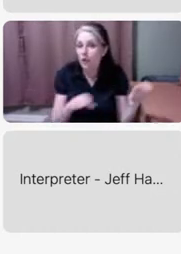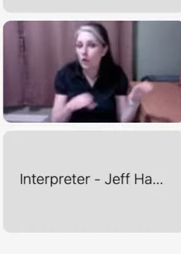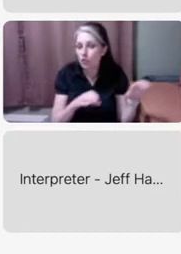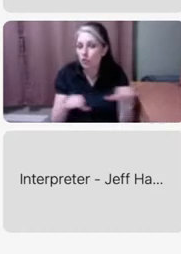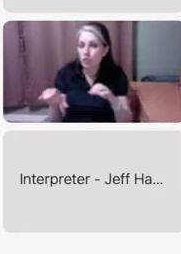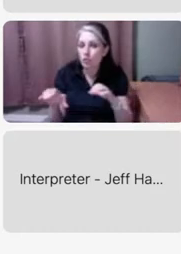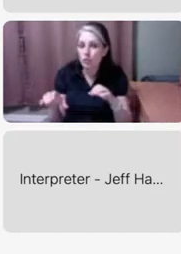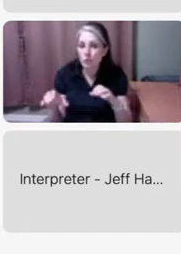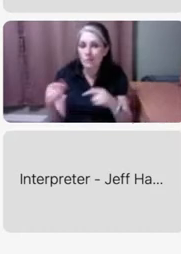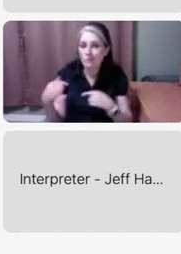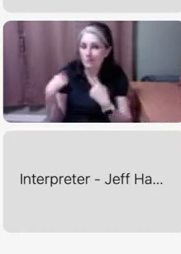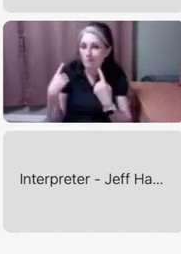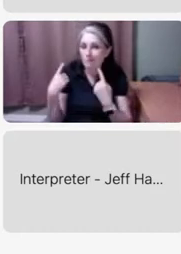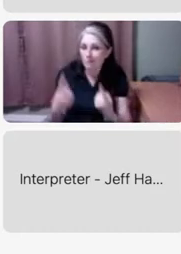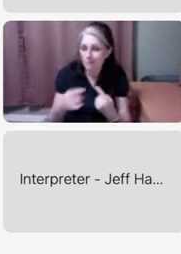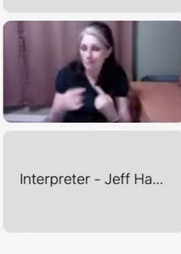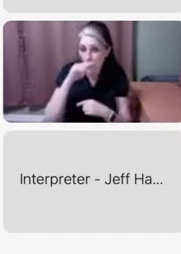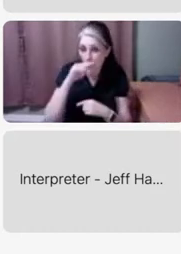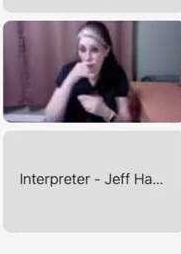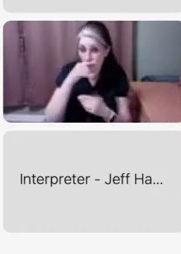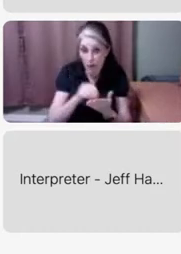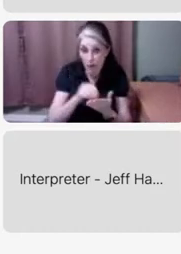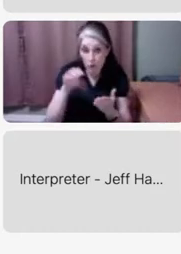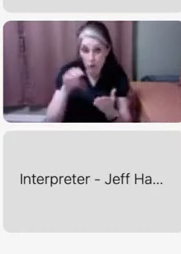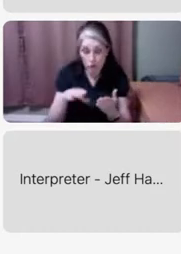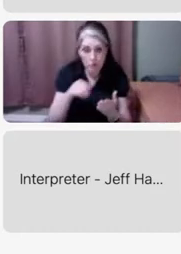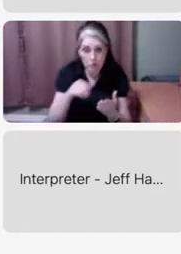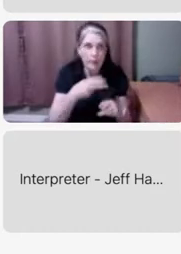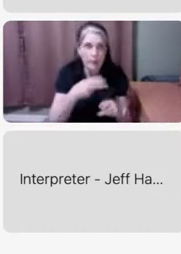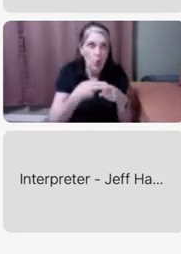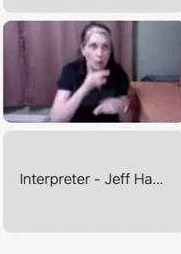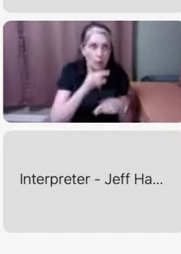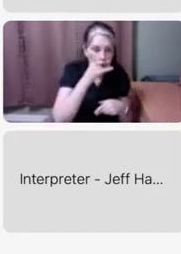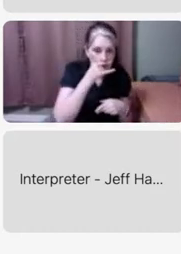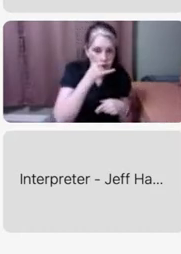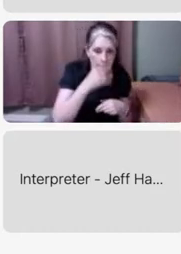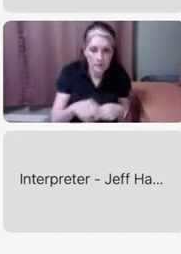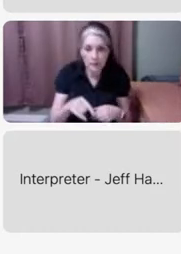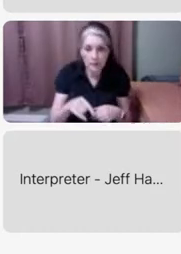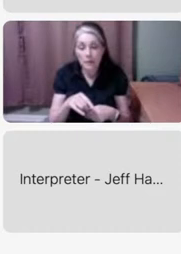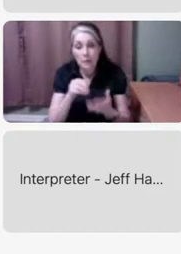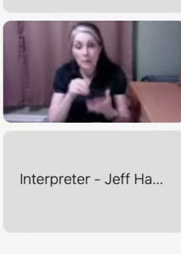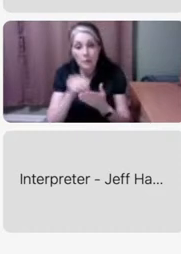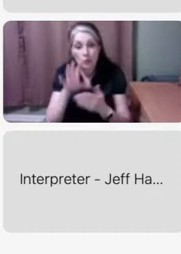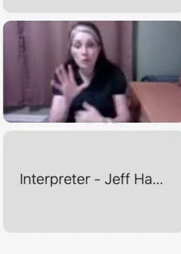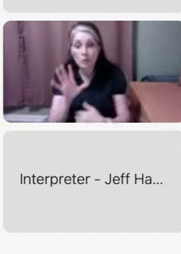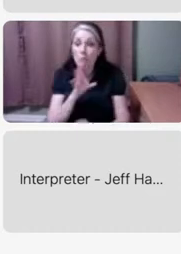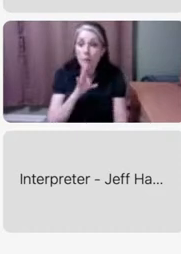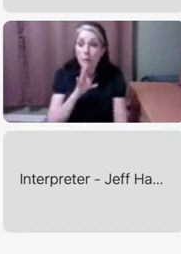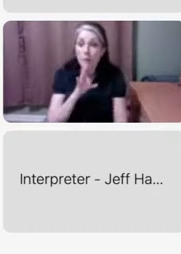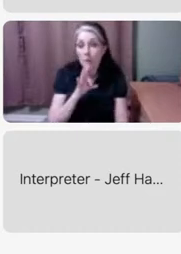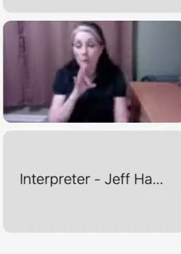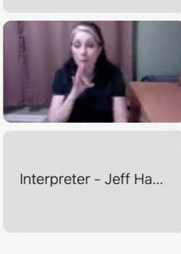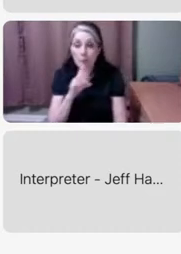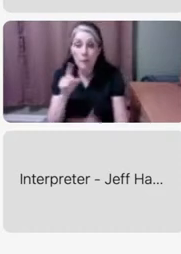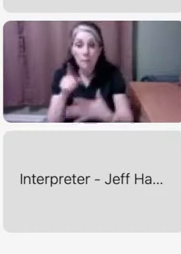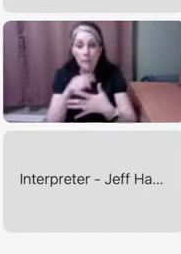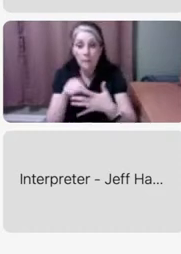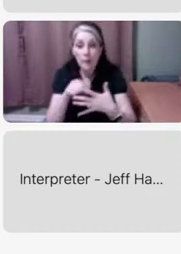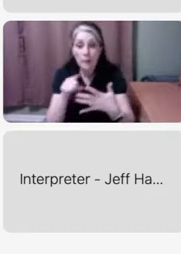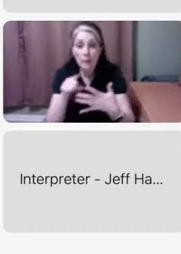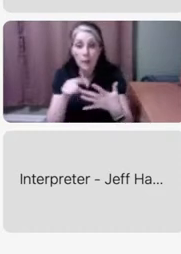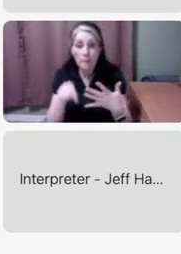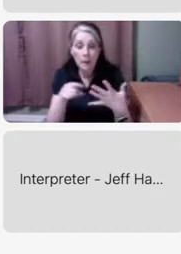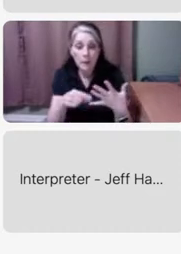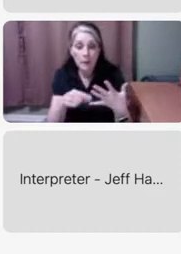kids the students i won't come kids would speak about what they've done so it was you know the asb students talking